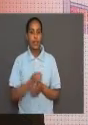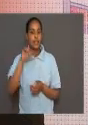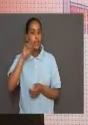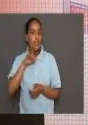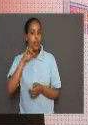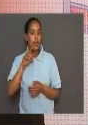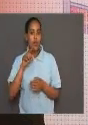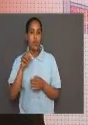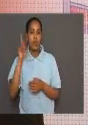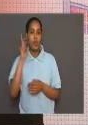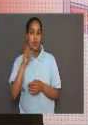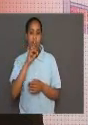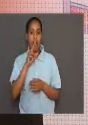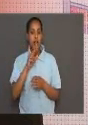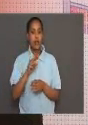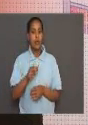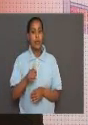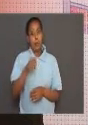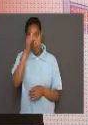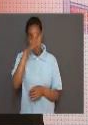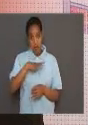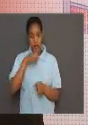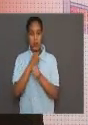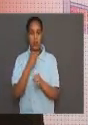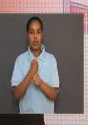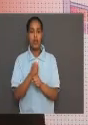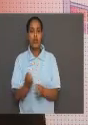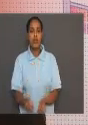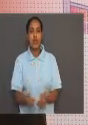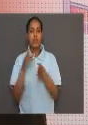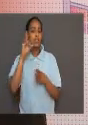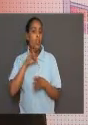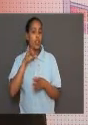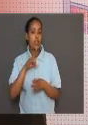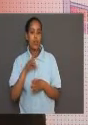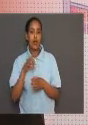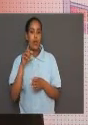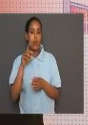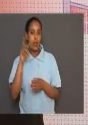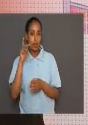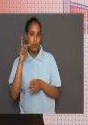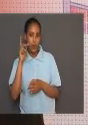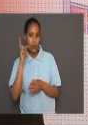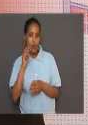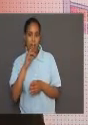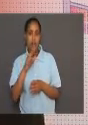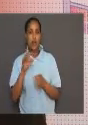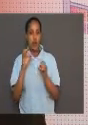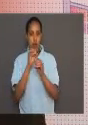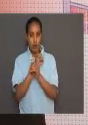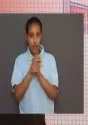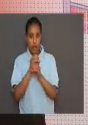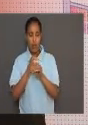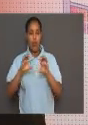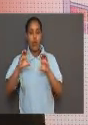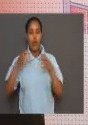Synthetic polymers are man-made. Most synthetic polymers are organic